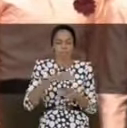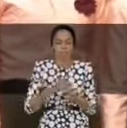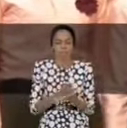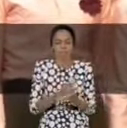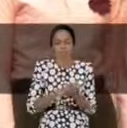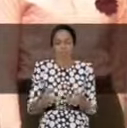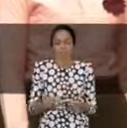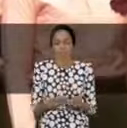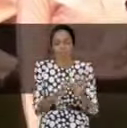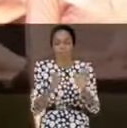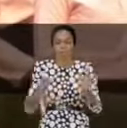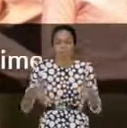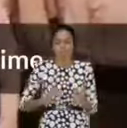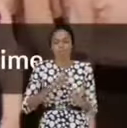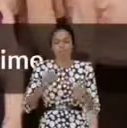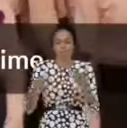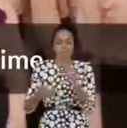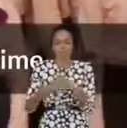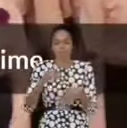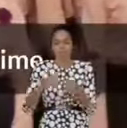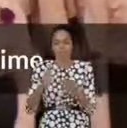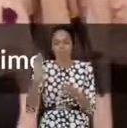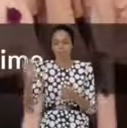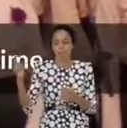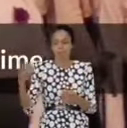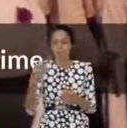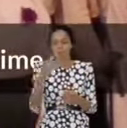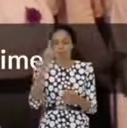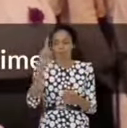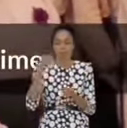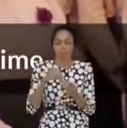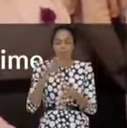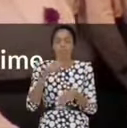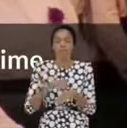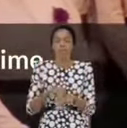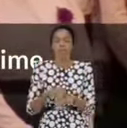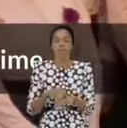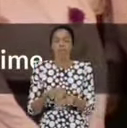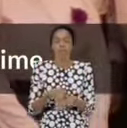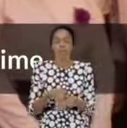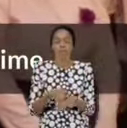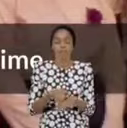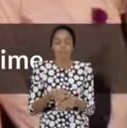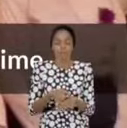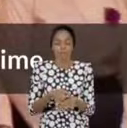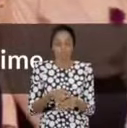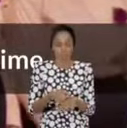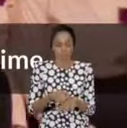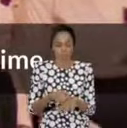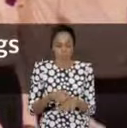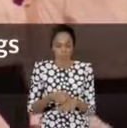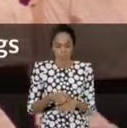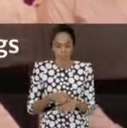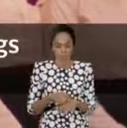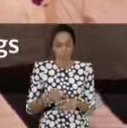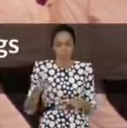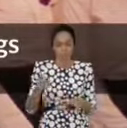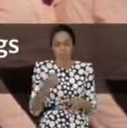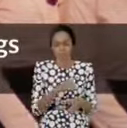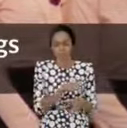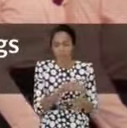on holy ground. Let us go back to Bethel one more time. They